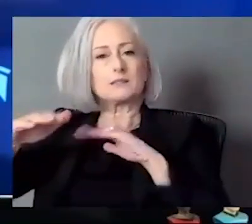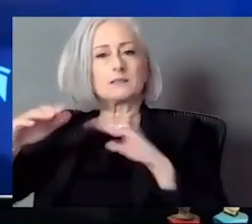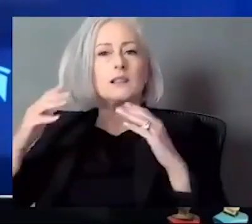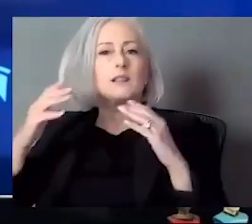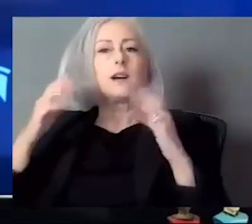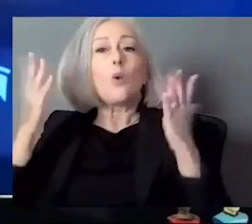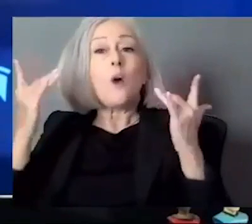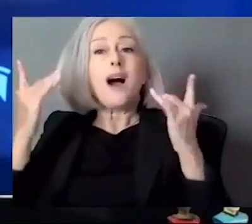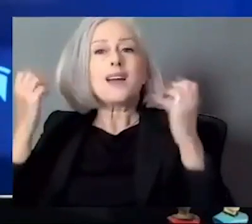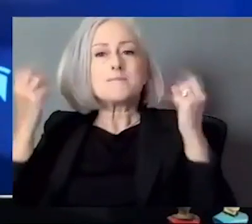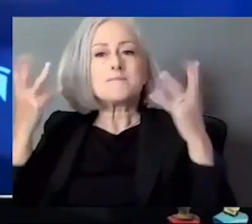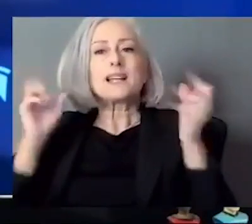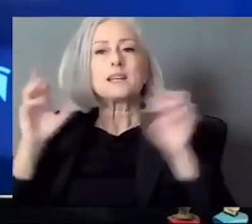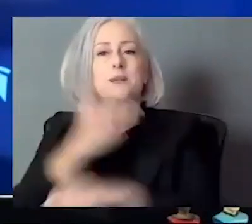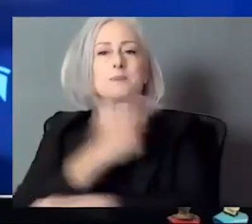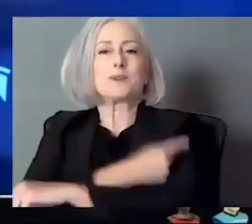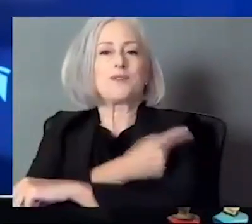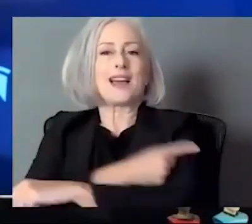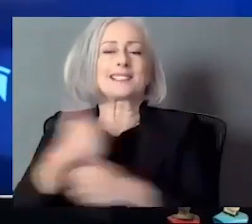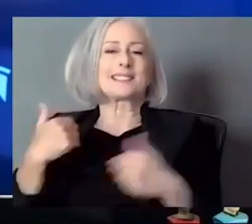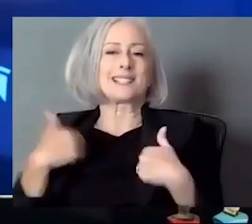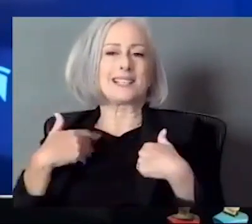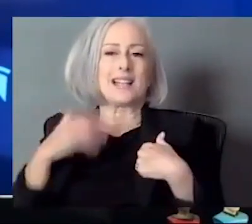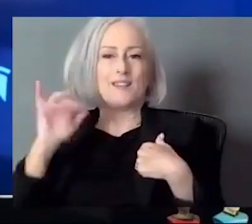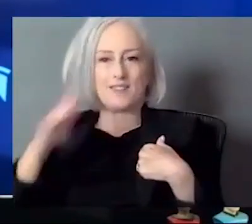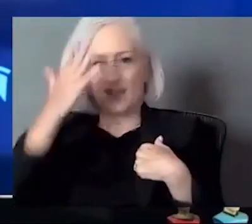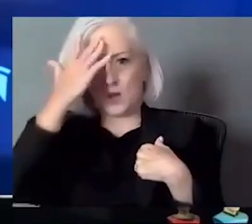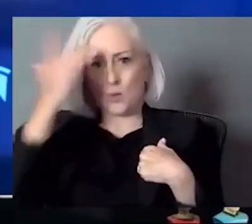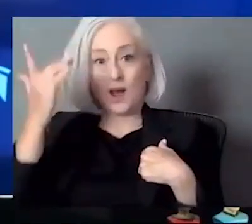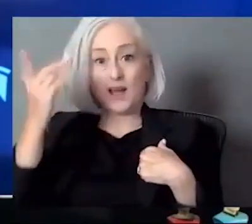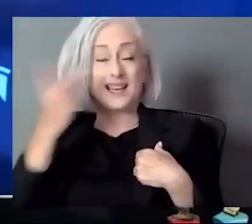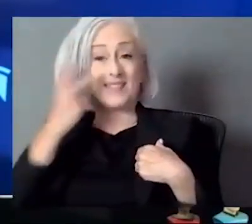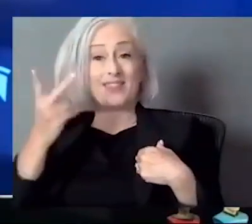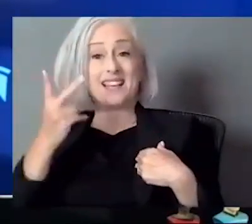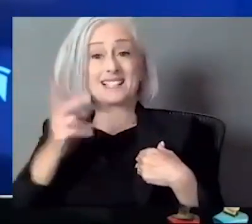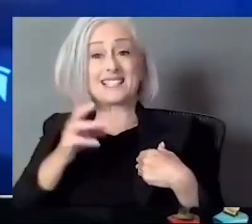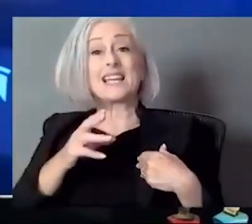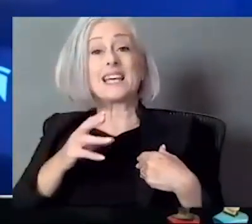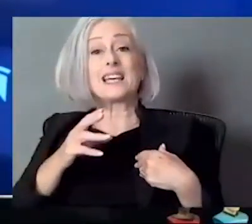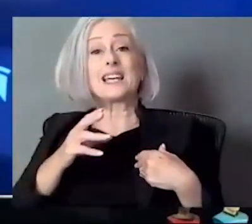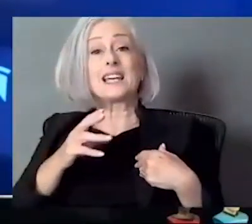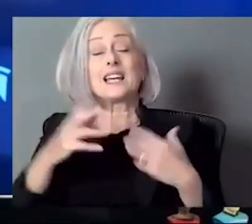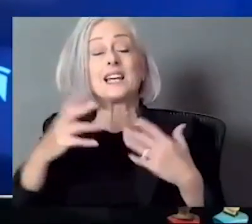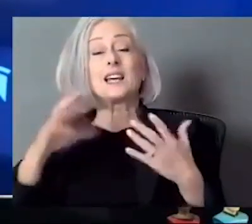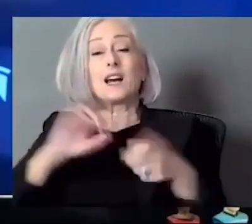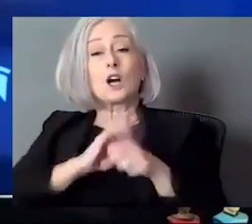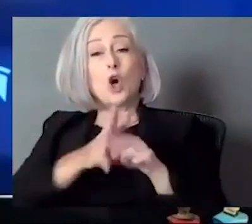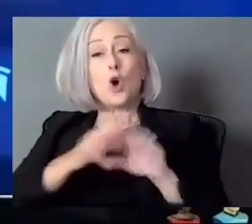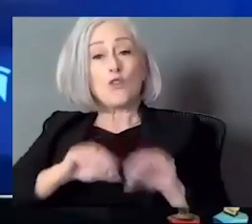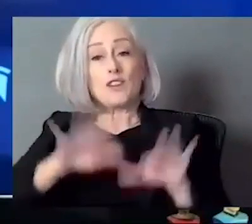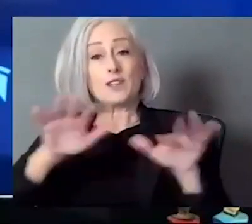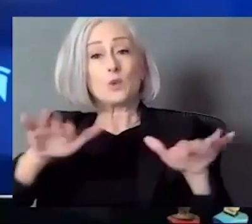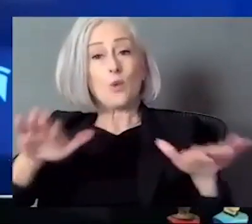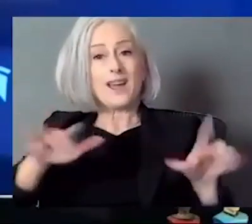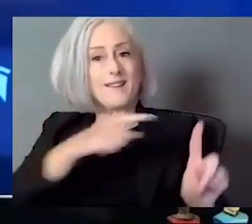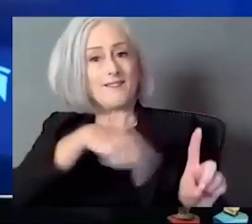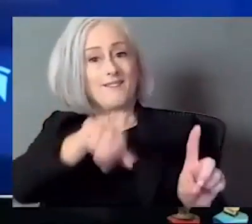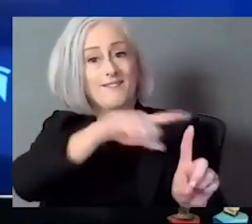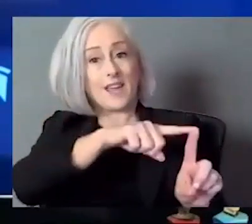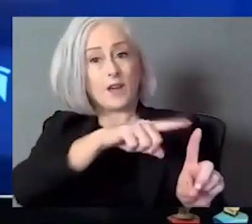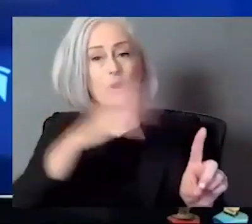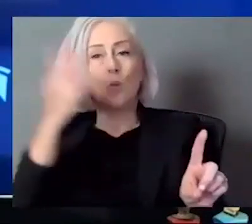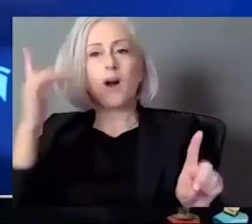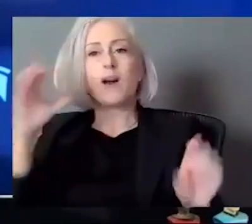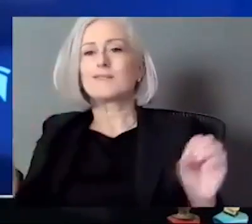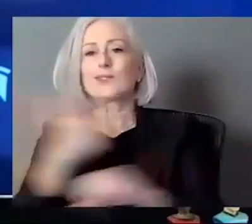they're seeing another wave. And why are they seeing a wave? Not as vaccinated. And so for an individual who's been vaccinated, if you're at all